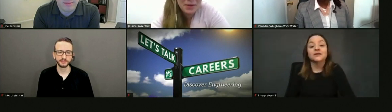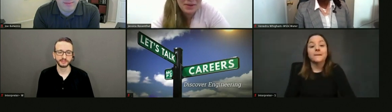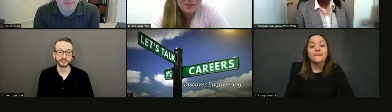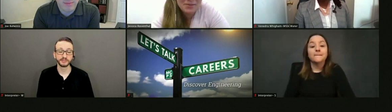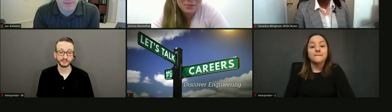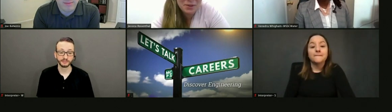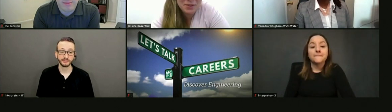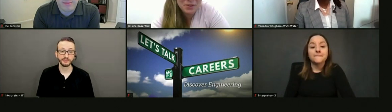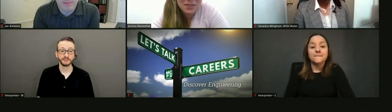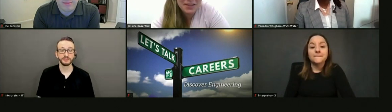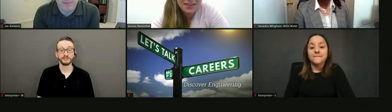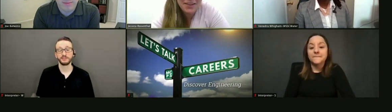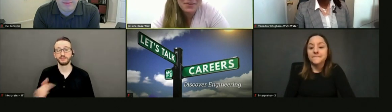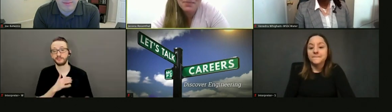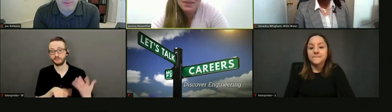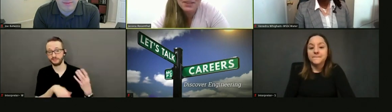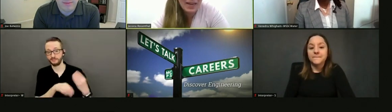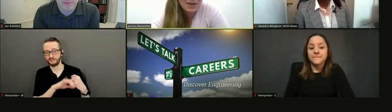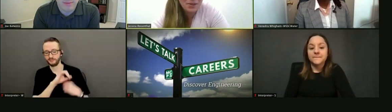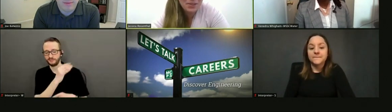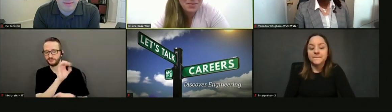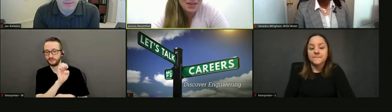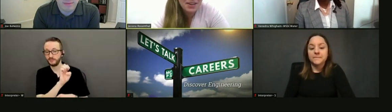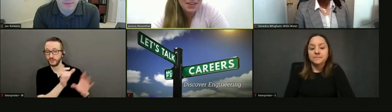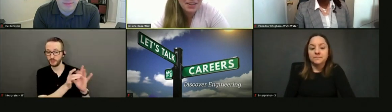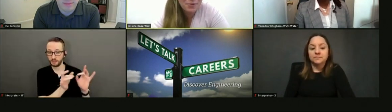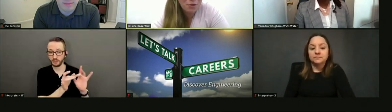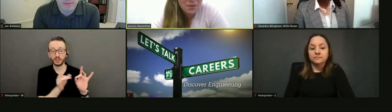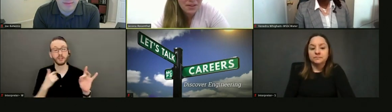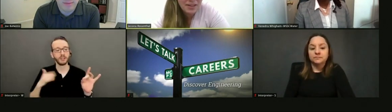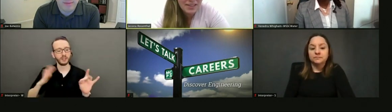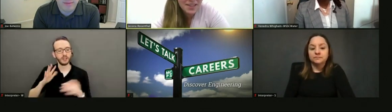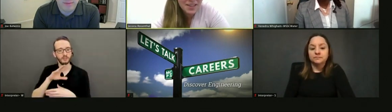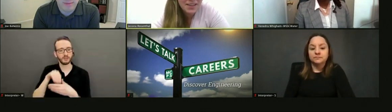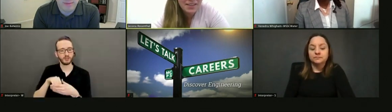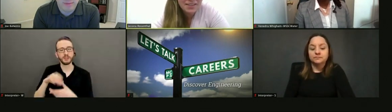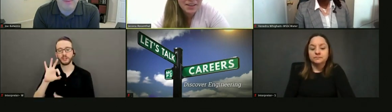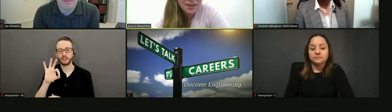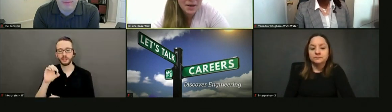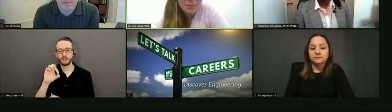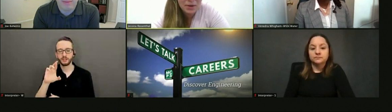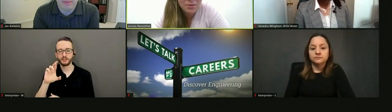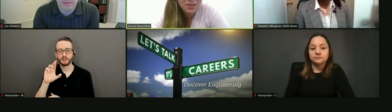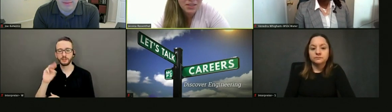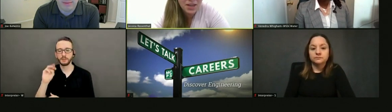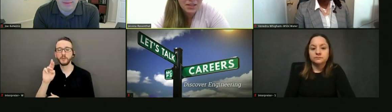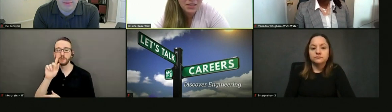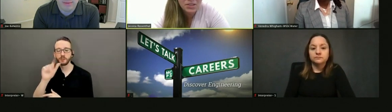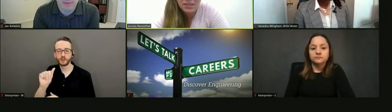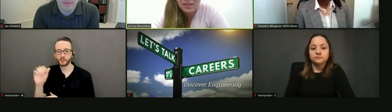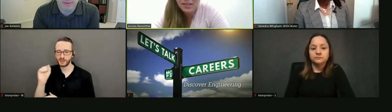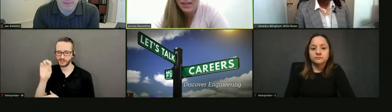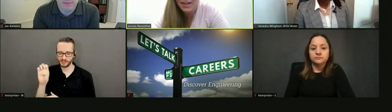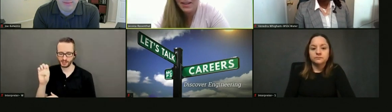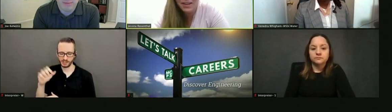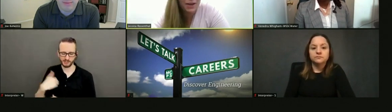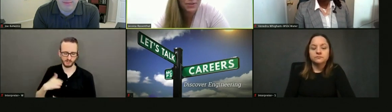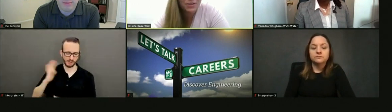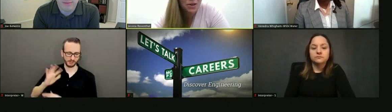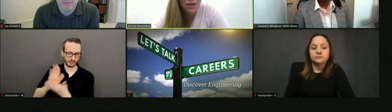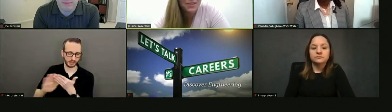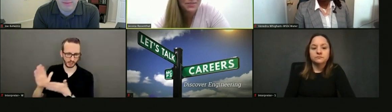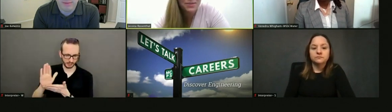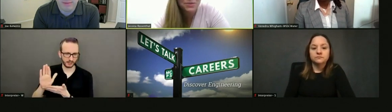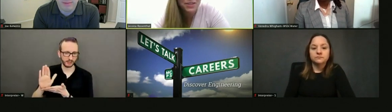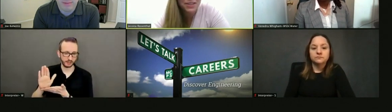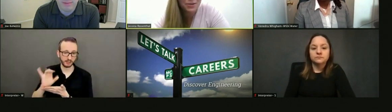Yeah, well, just to piggyback off of what Joe said, yeah, I participated in the formula SAE when I was in college.